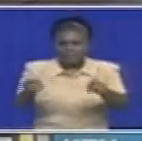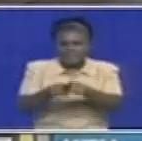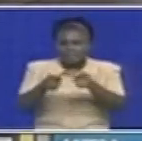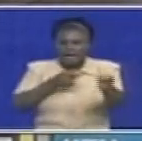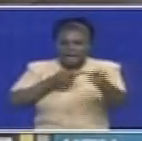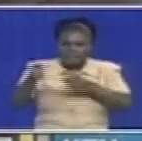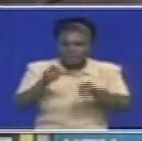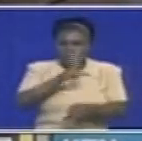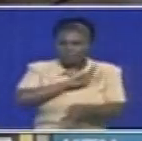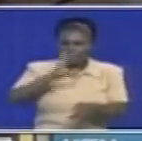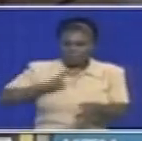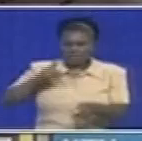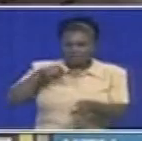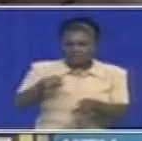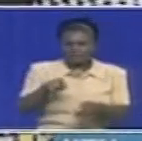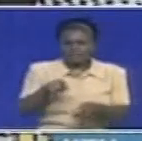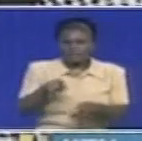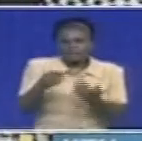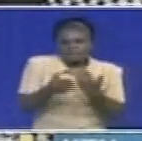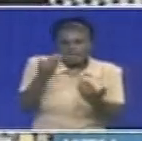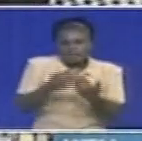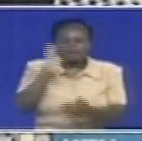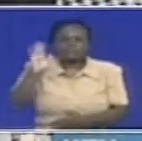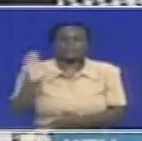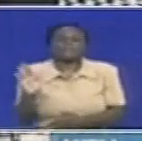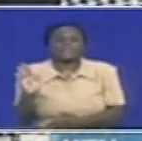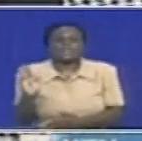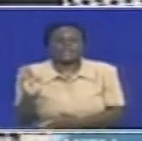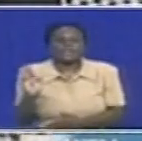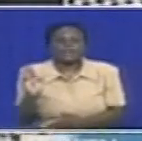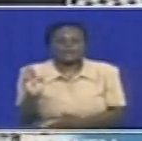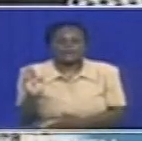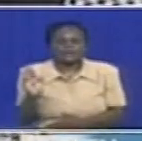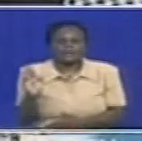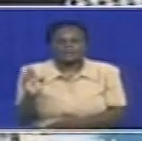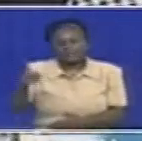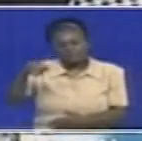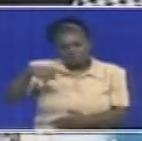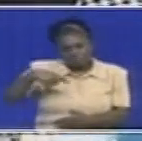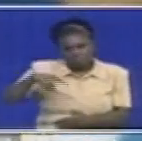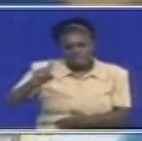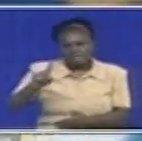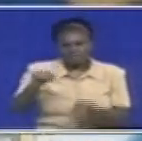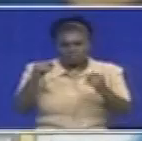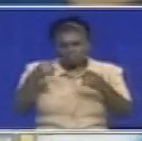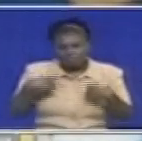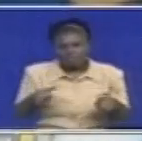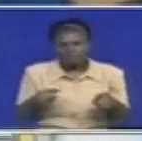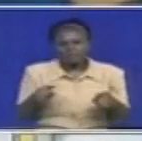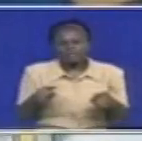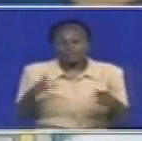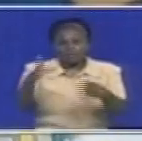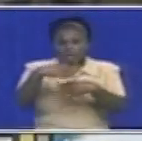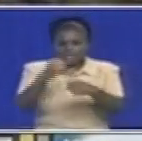Review Board has ruled in their favor. The bid therefore ought to have failed to pass the preliminary evaluation stage. Companies